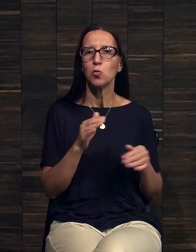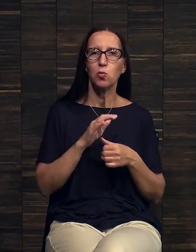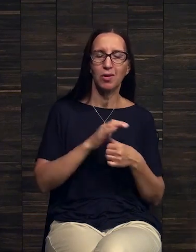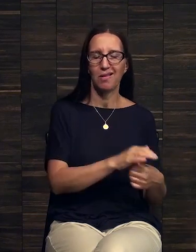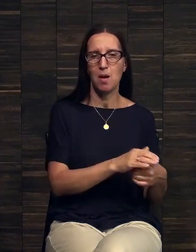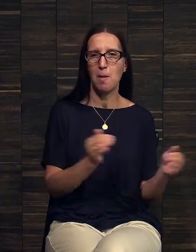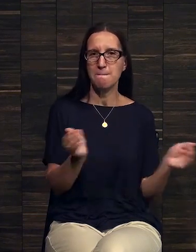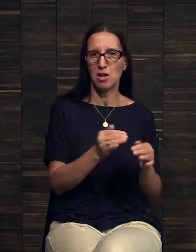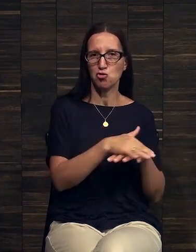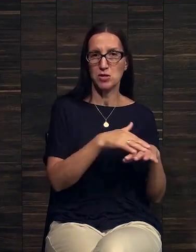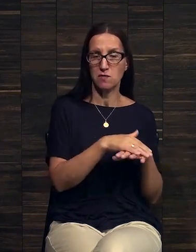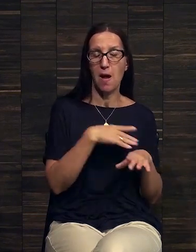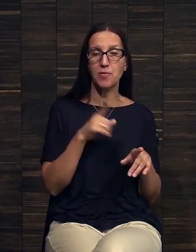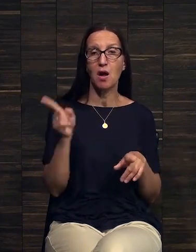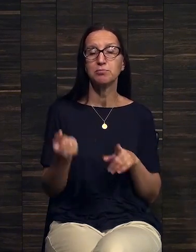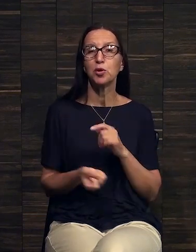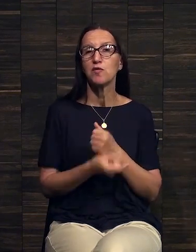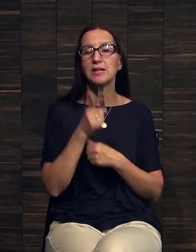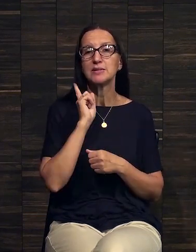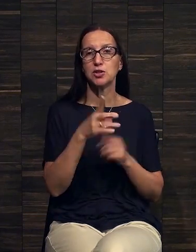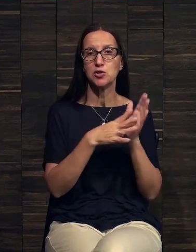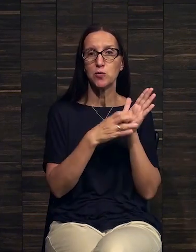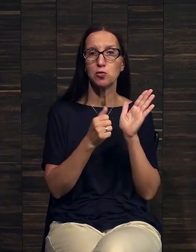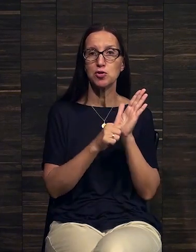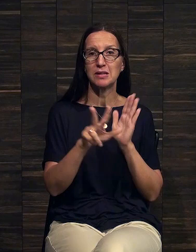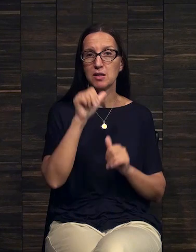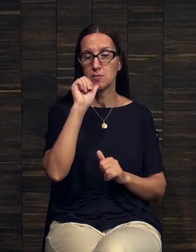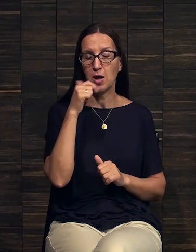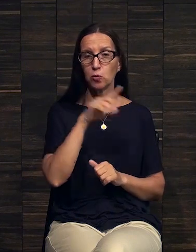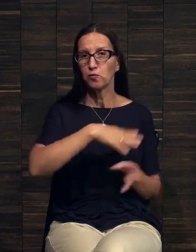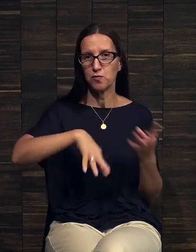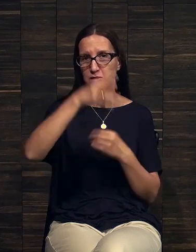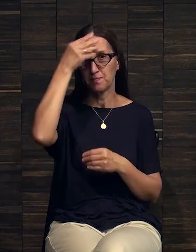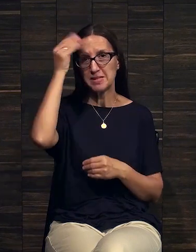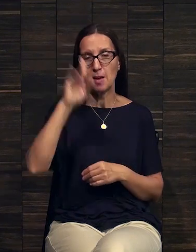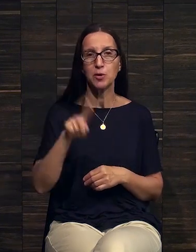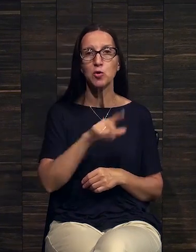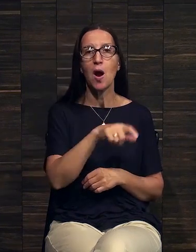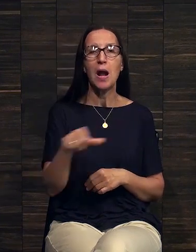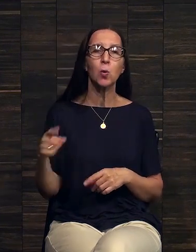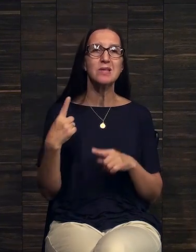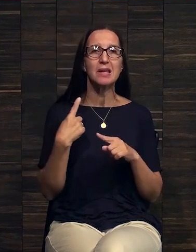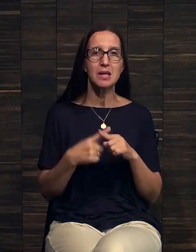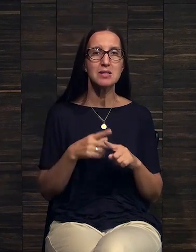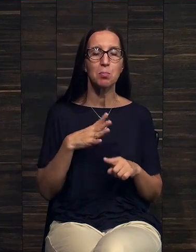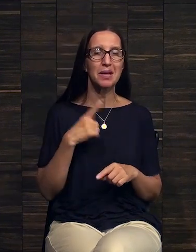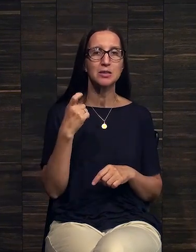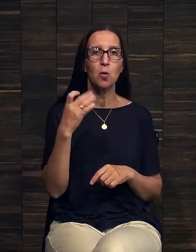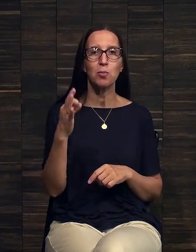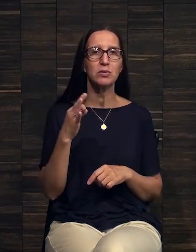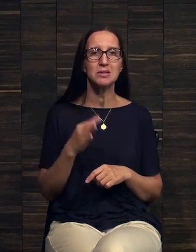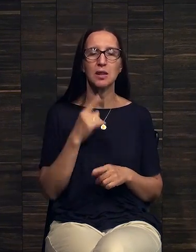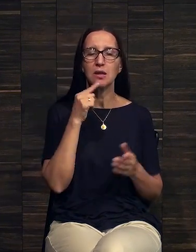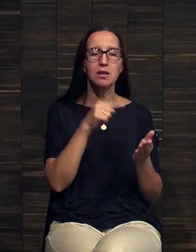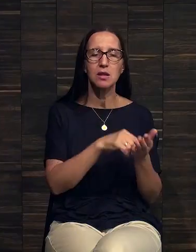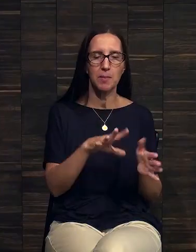any minority that is persecuted. And so it appeared in 1963,